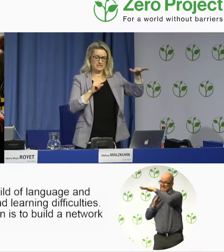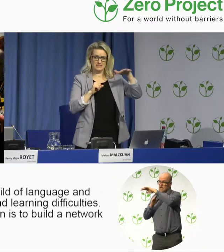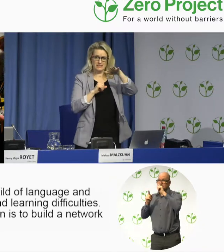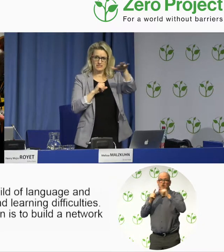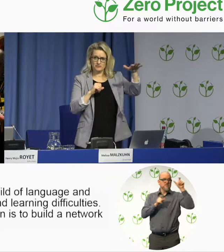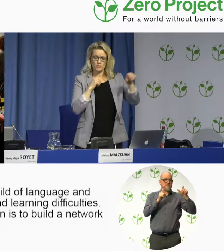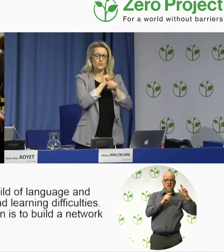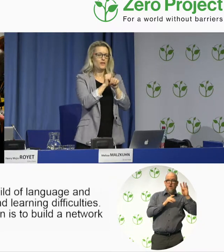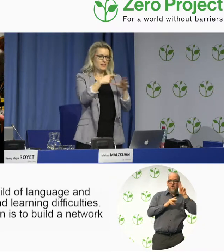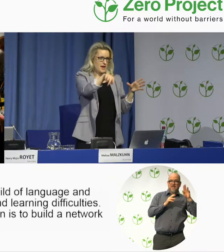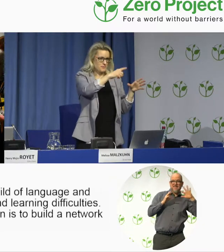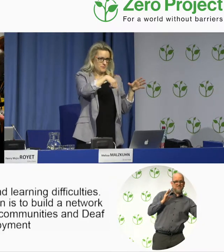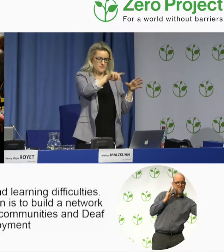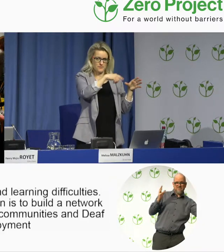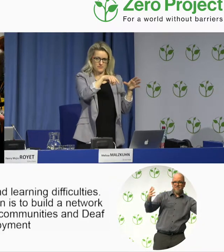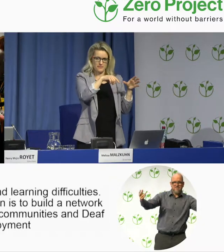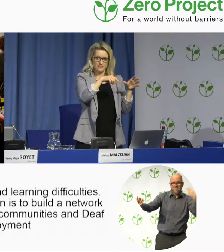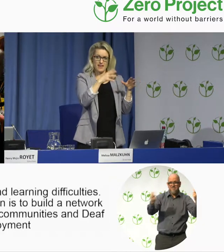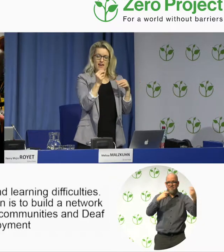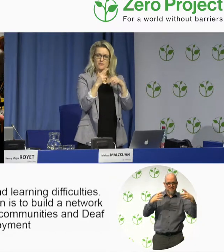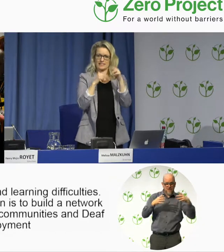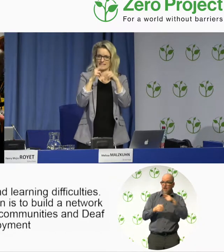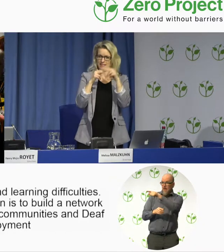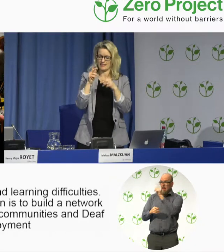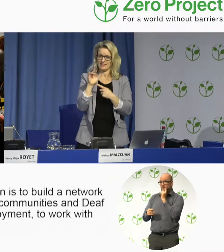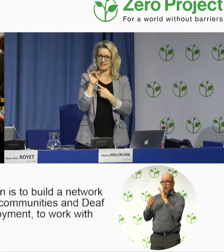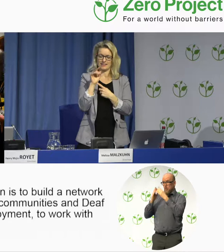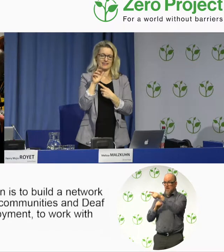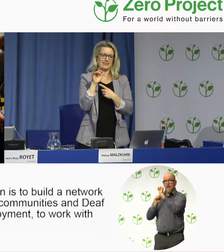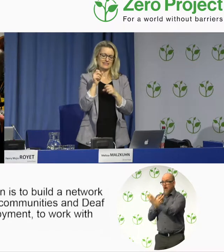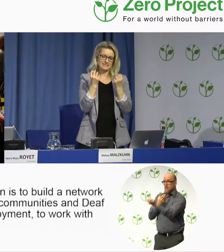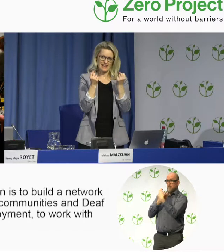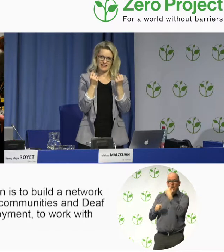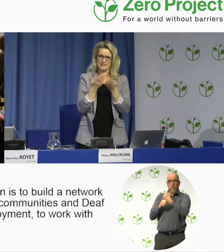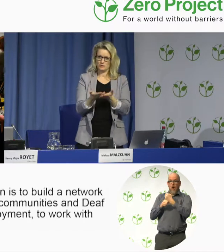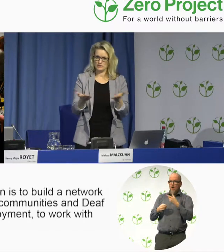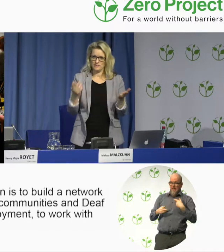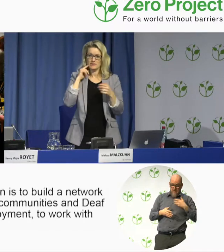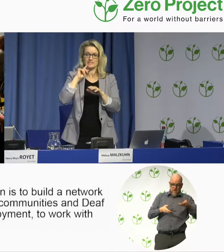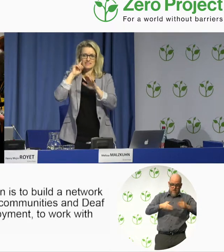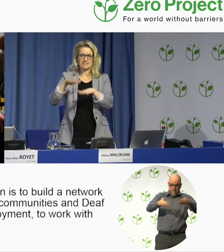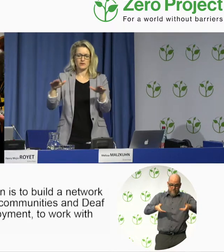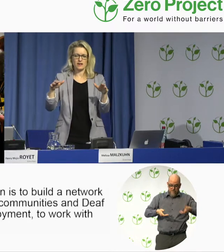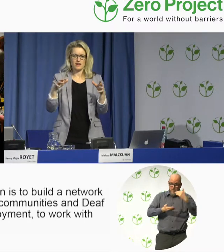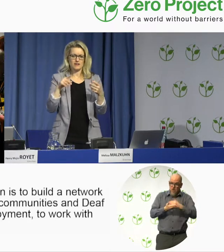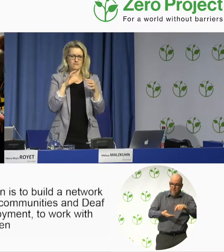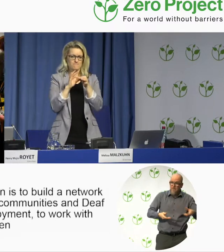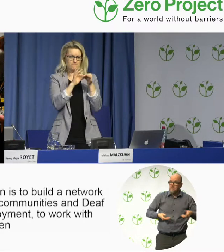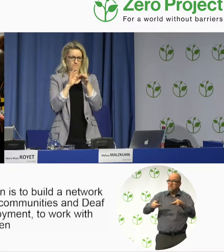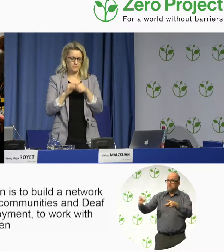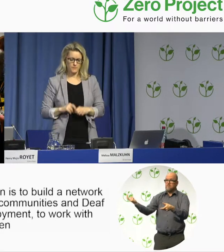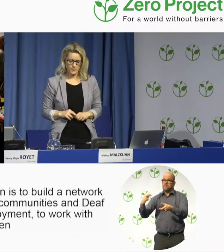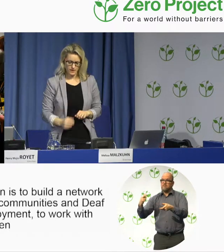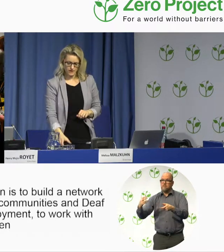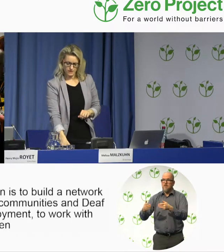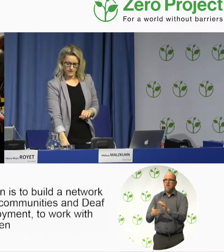deaf adults who might be struggling to gain employment, to work with them in order to build sign language resources